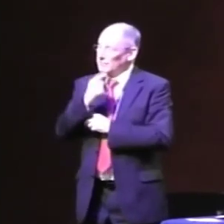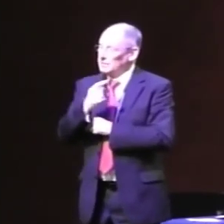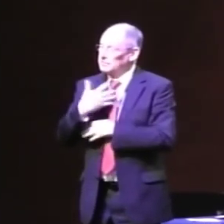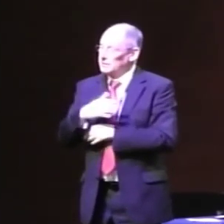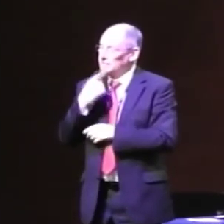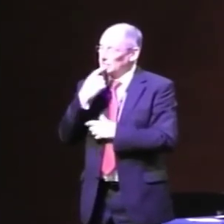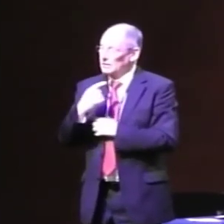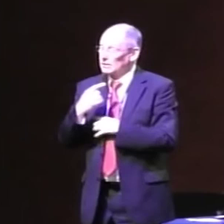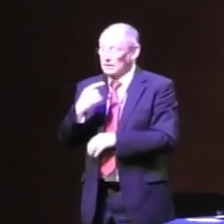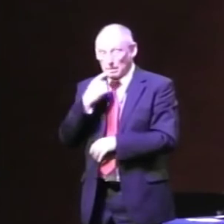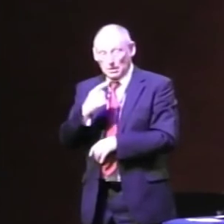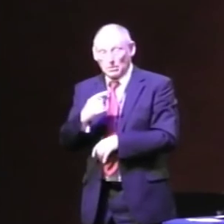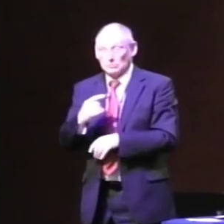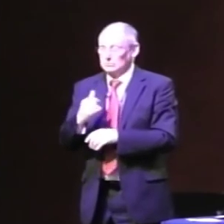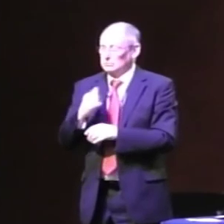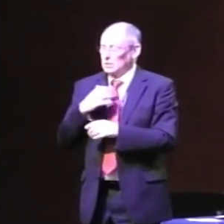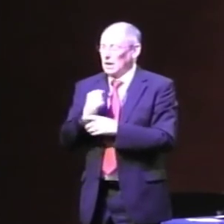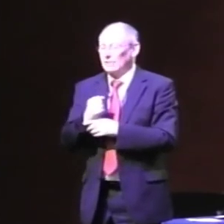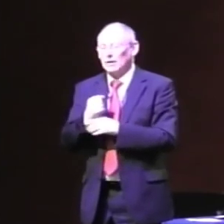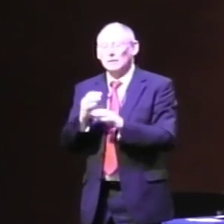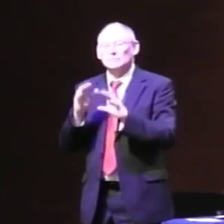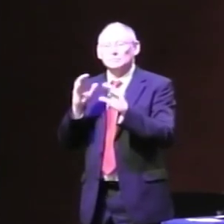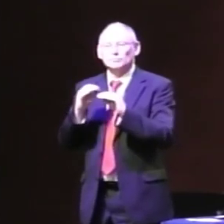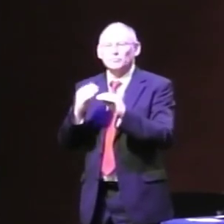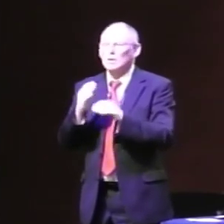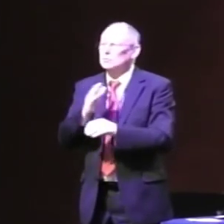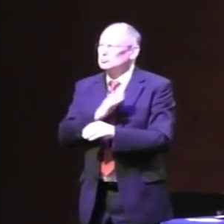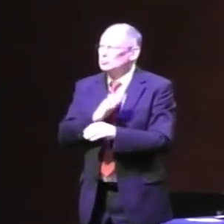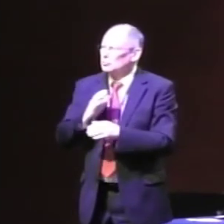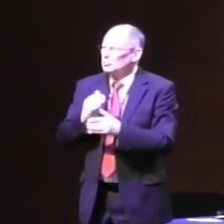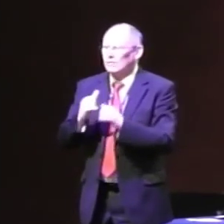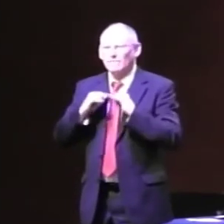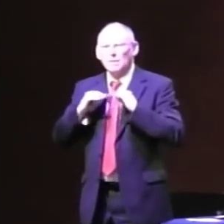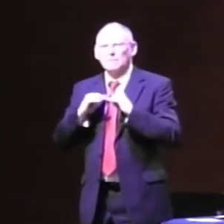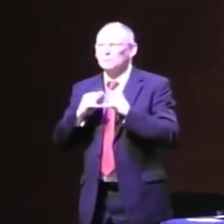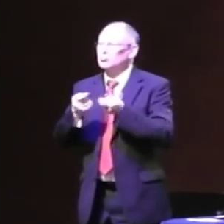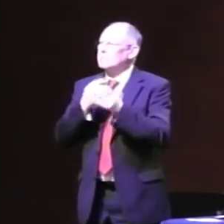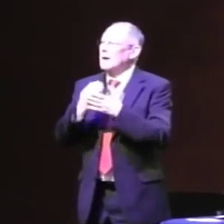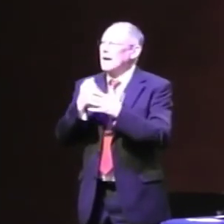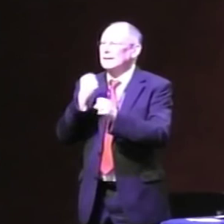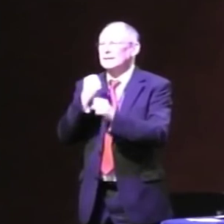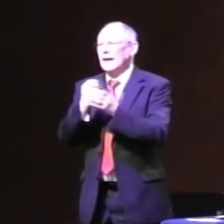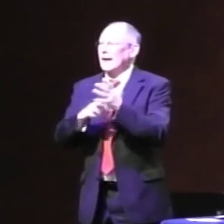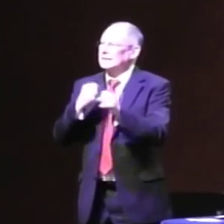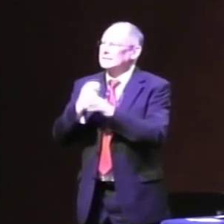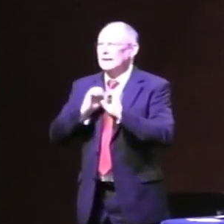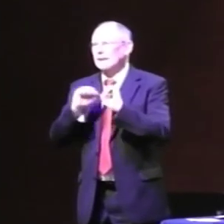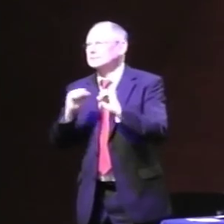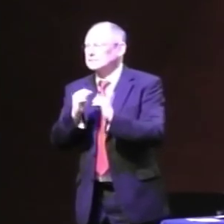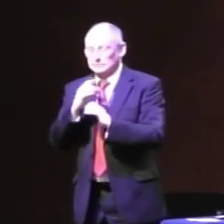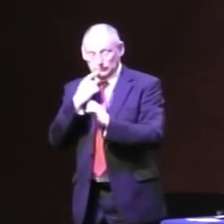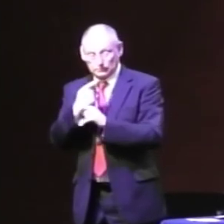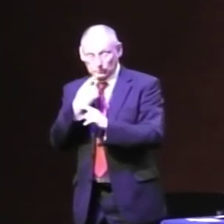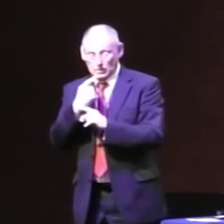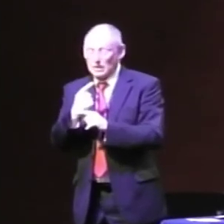reported as about to have a crackdown in security firms run by gangs. Police Scotland and the Justice Secretary,